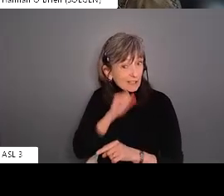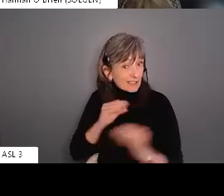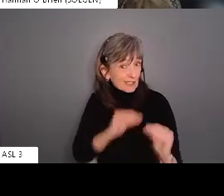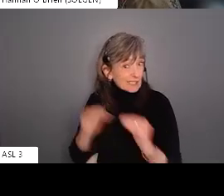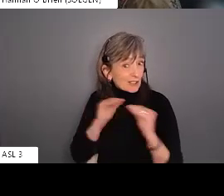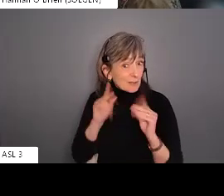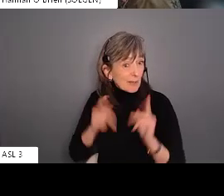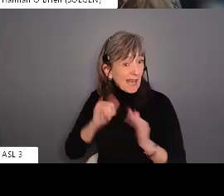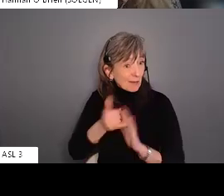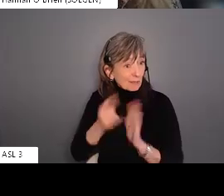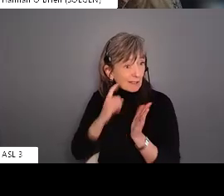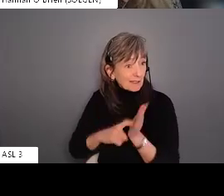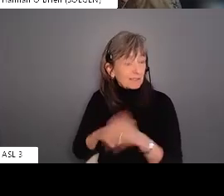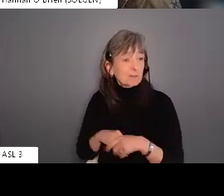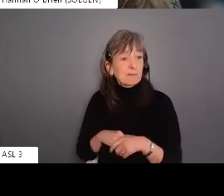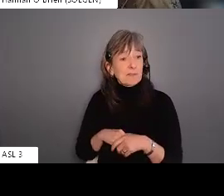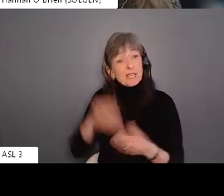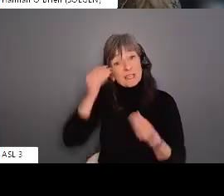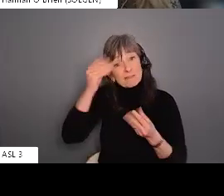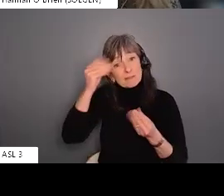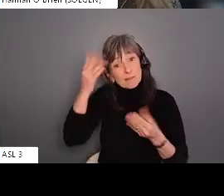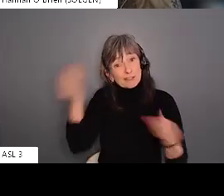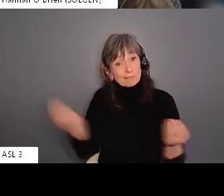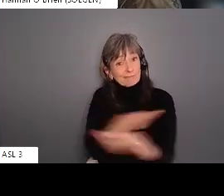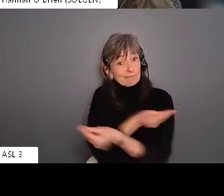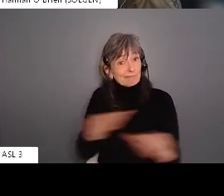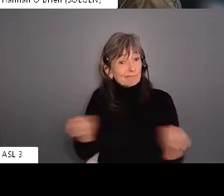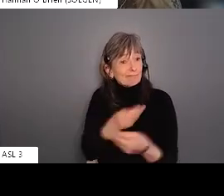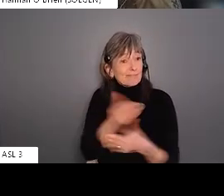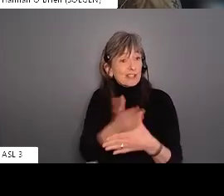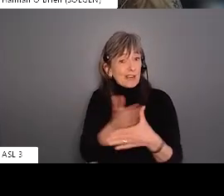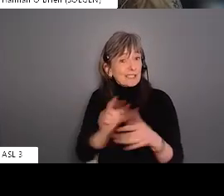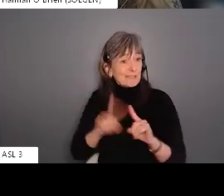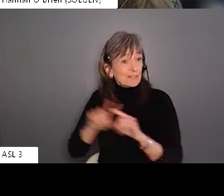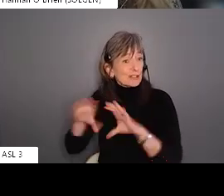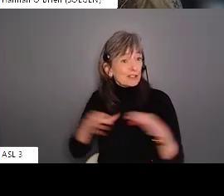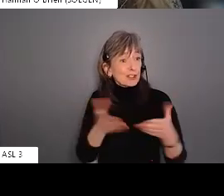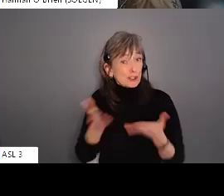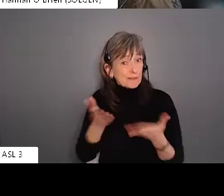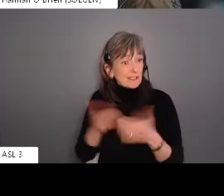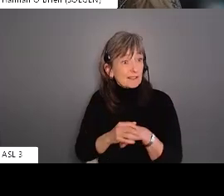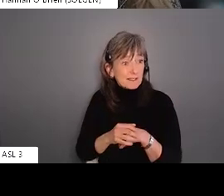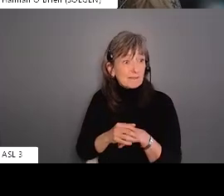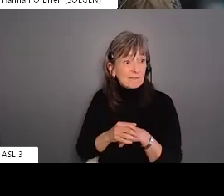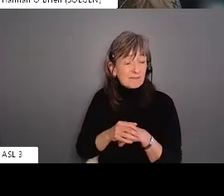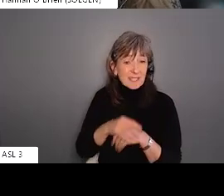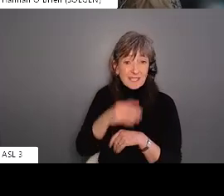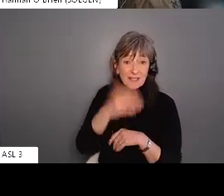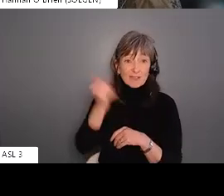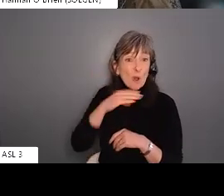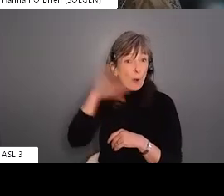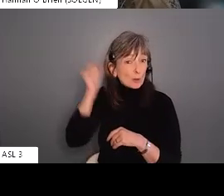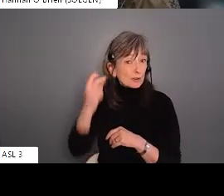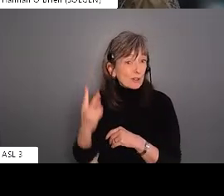looking at improving information sharing across services, especially since a lot of older or aging couples are involved